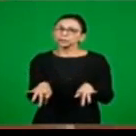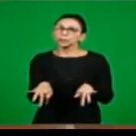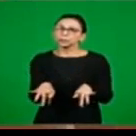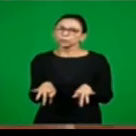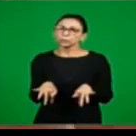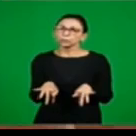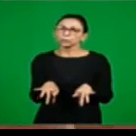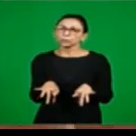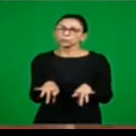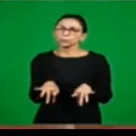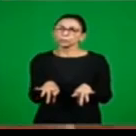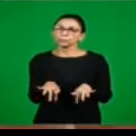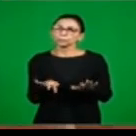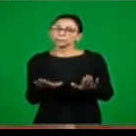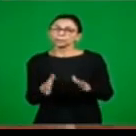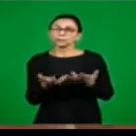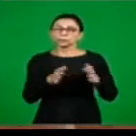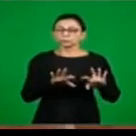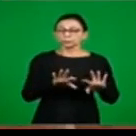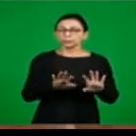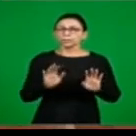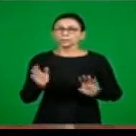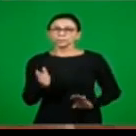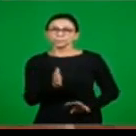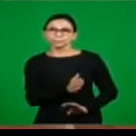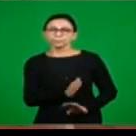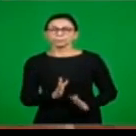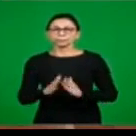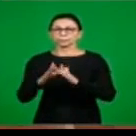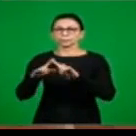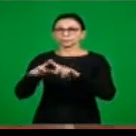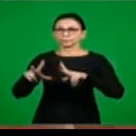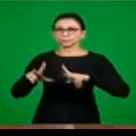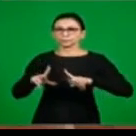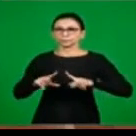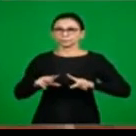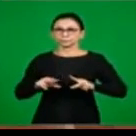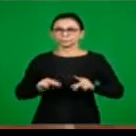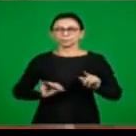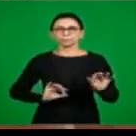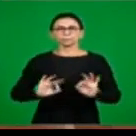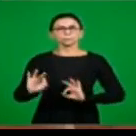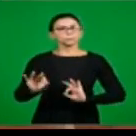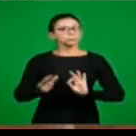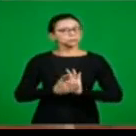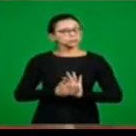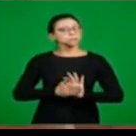church is a hearer, not only of a promise, but most importantly, of a project